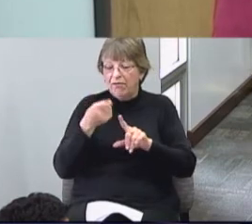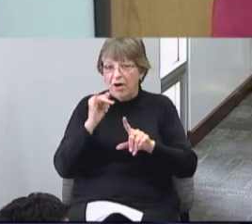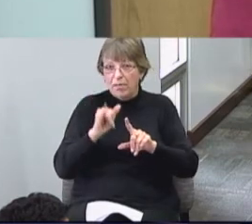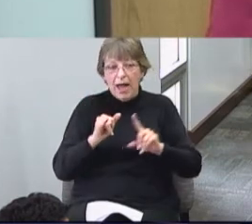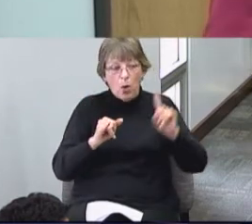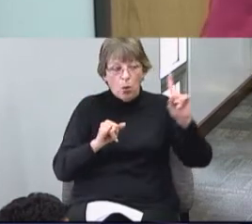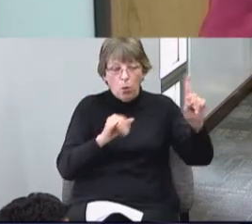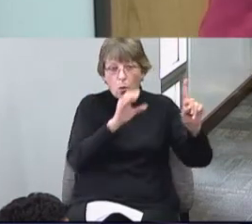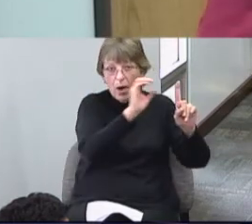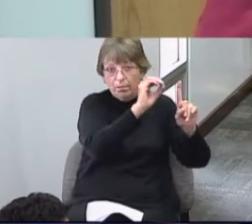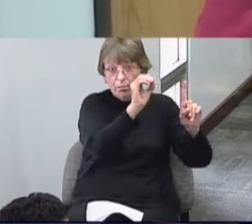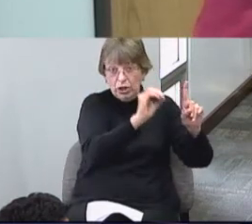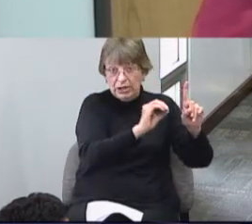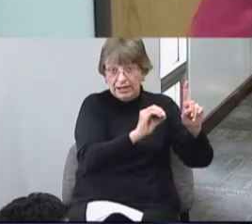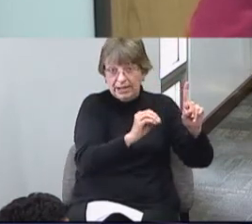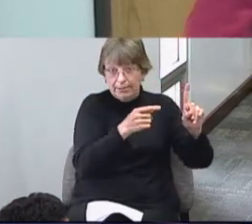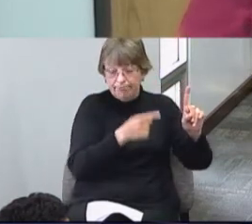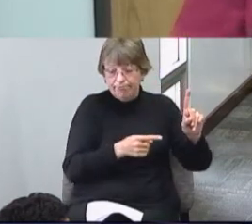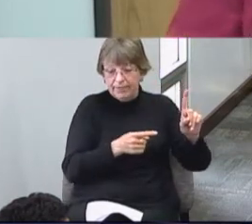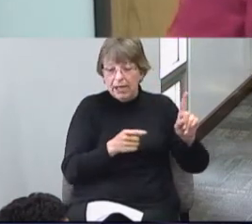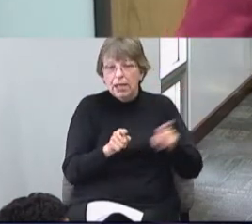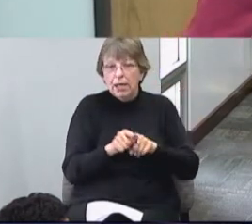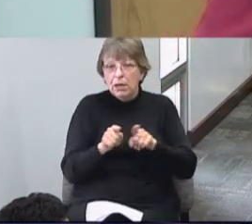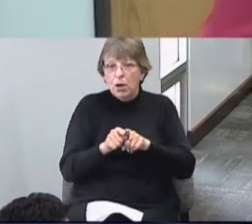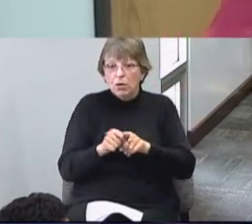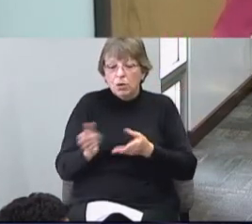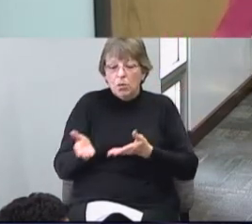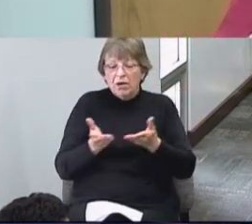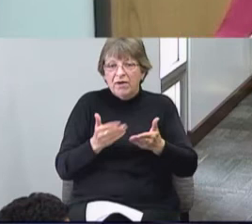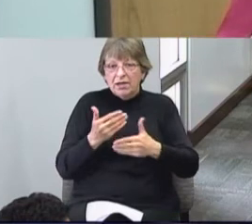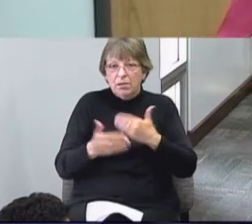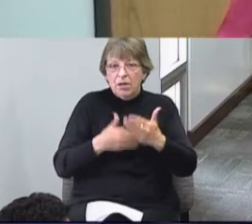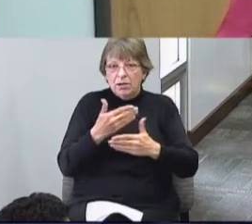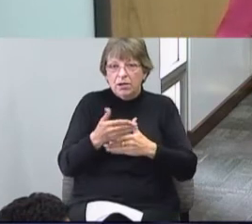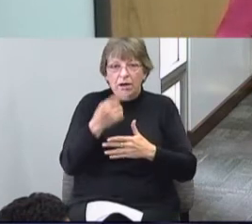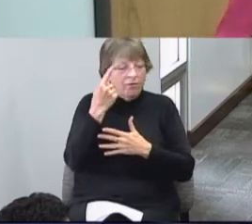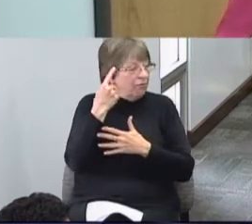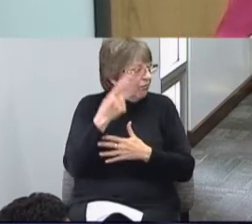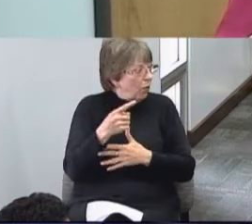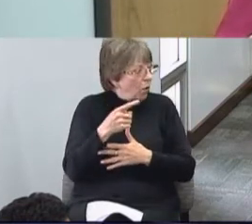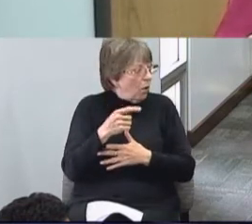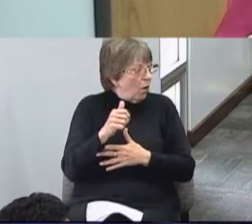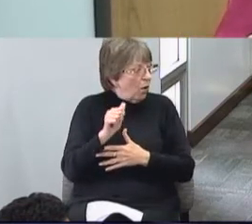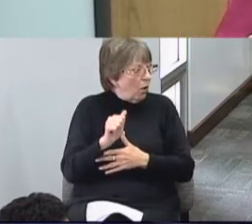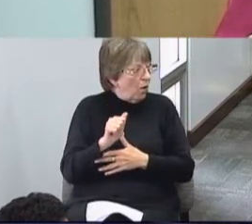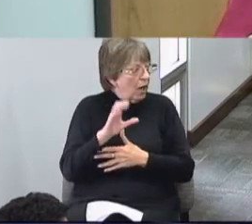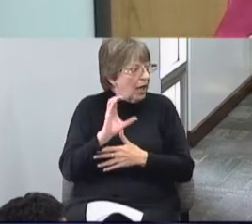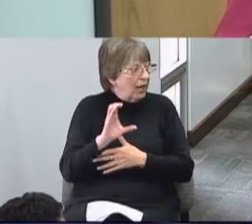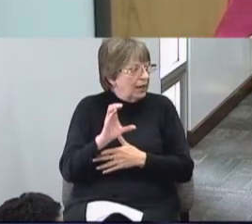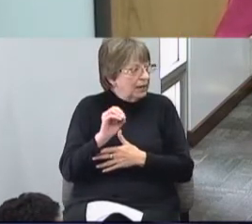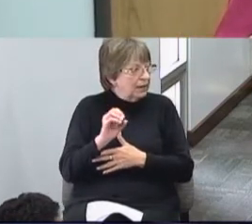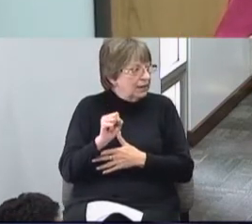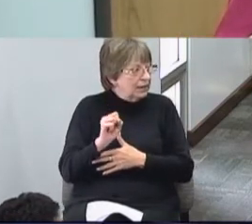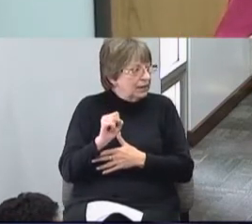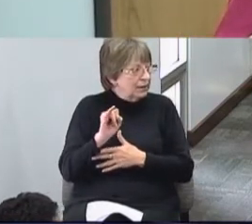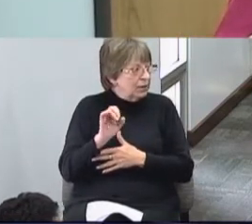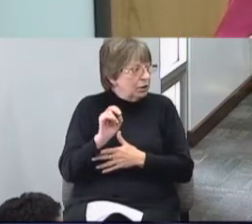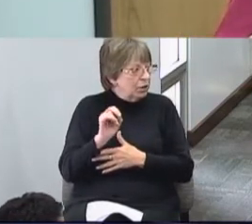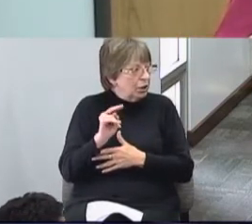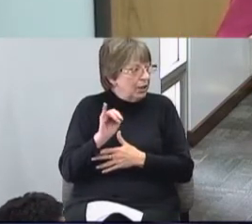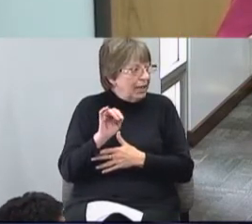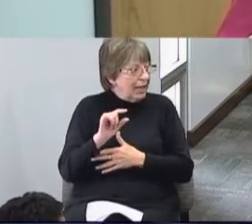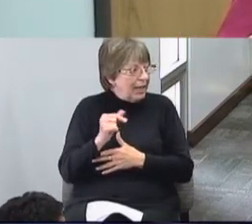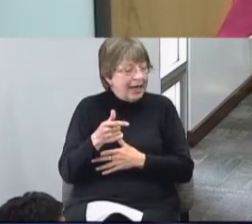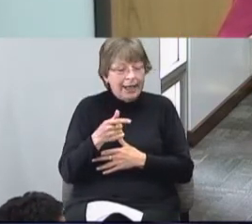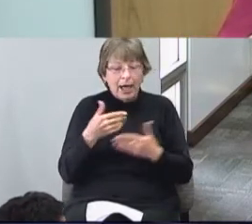It also provides a process for deaccessioning public art and